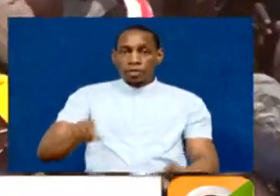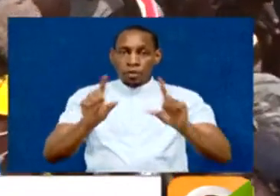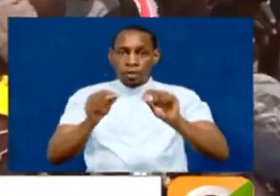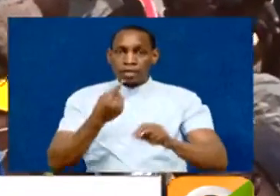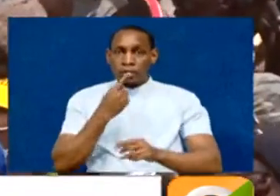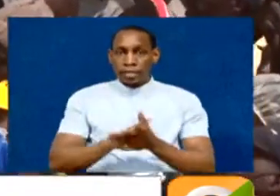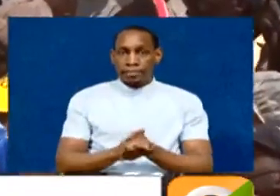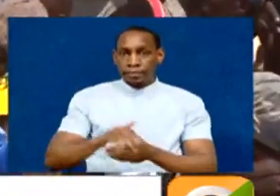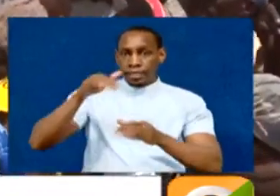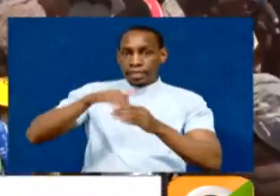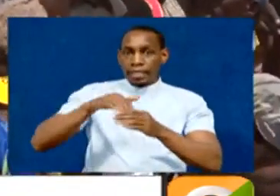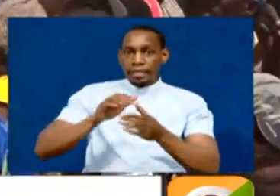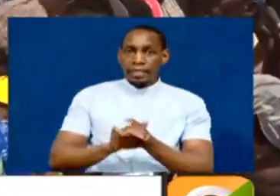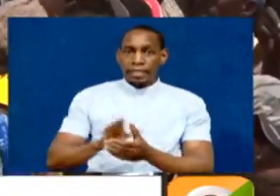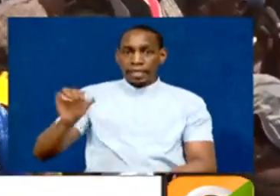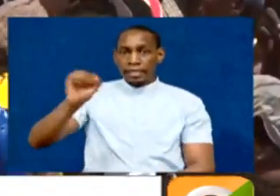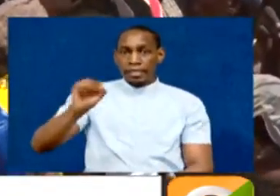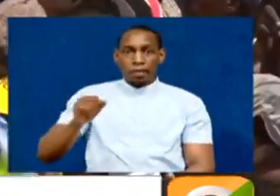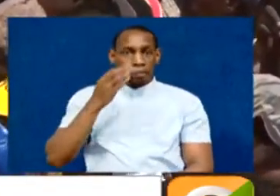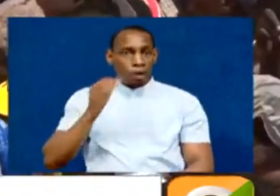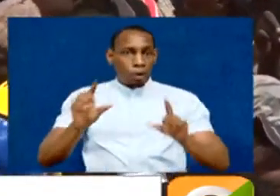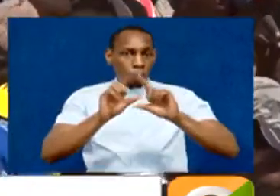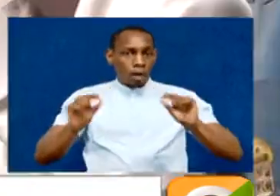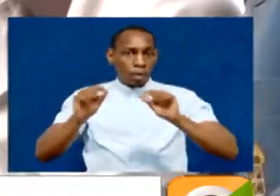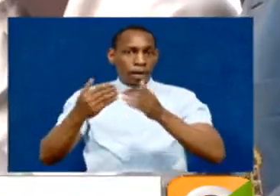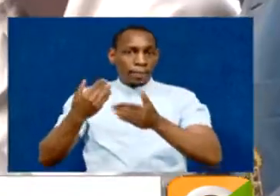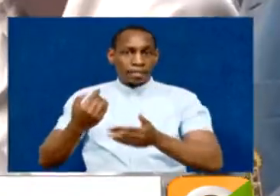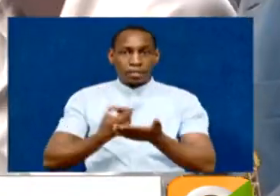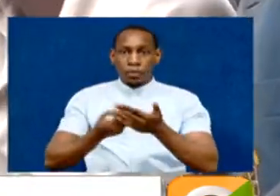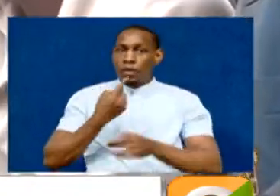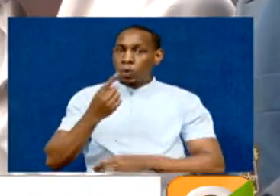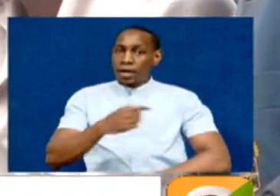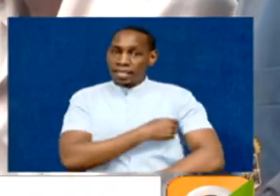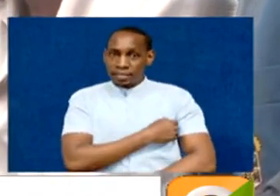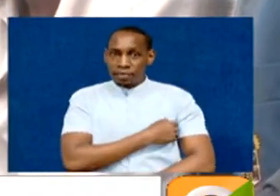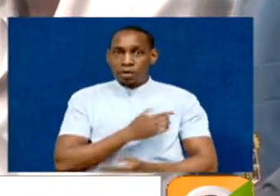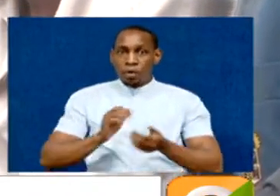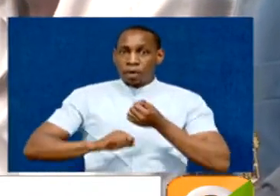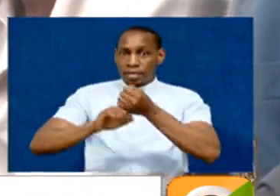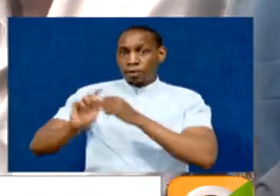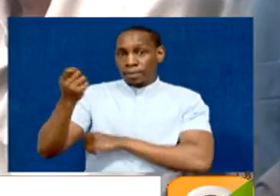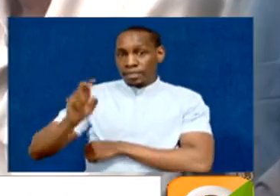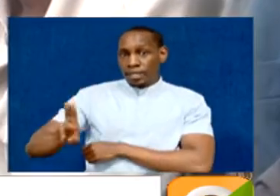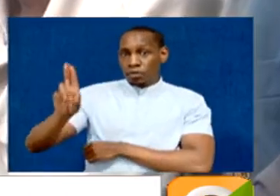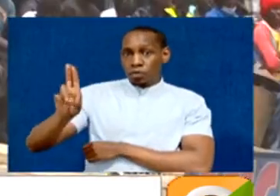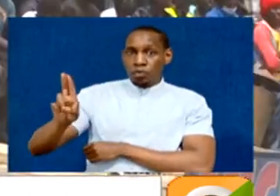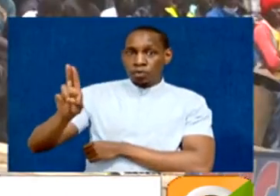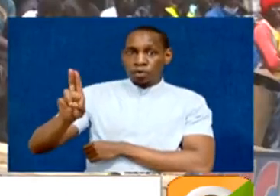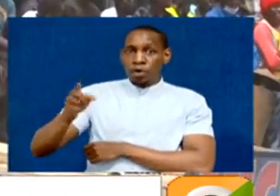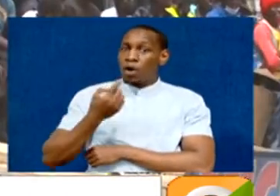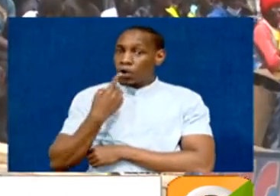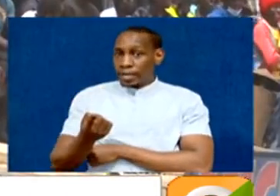2022. Interior Cabinet Secretary Fred Matiang'i's remarks last week ordering chiefs to support President Uhuru